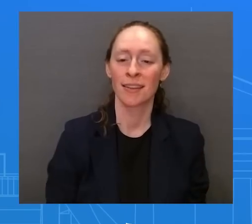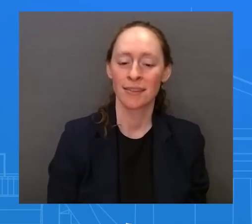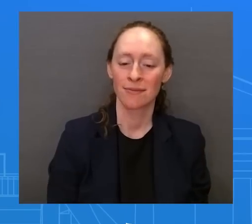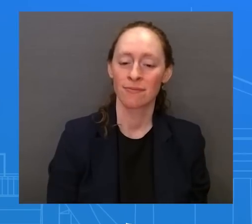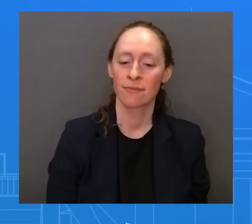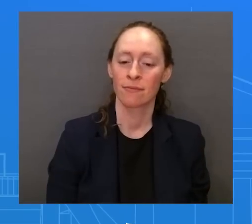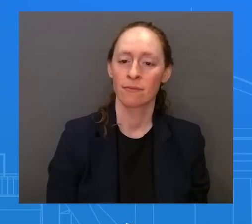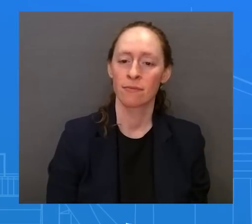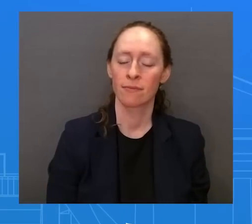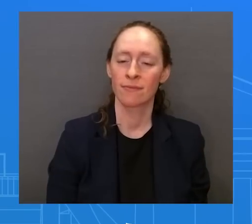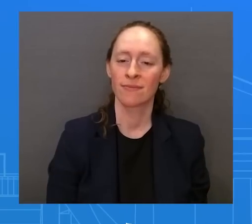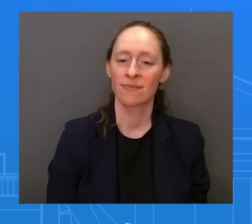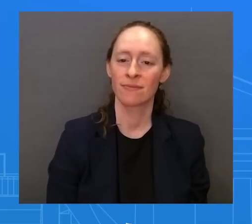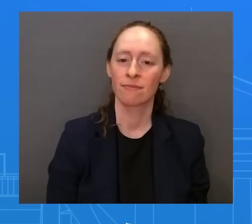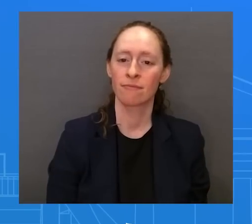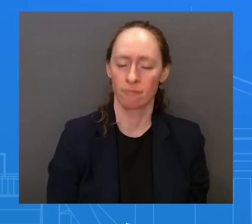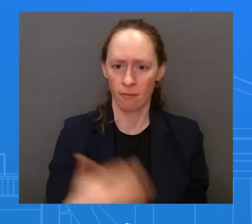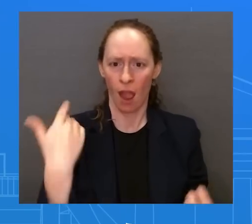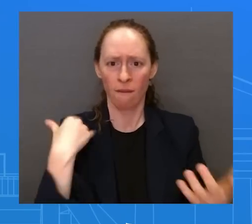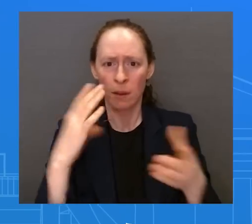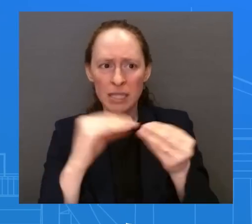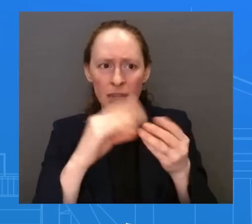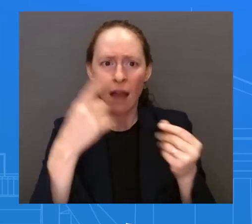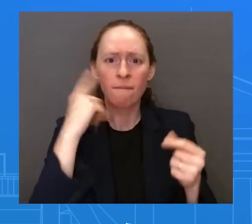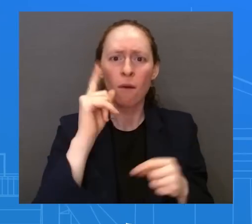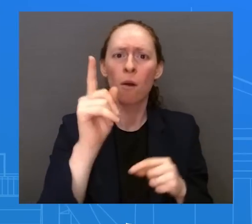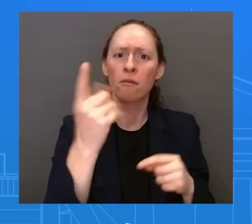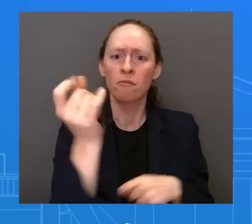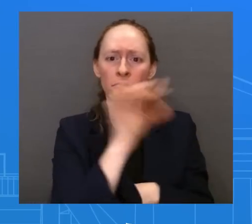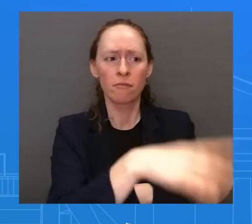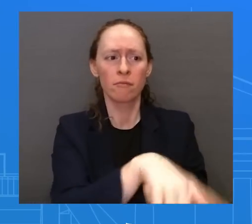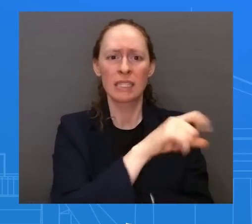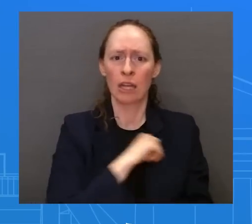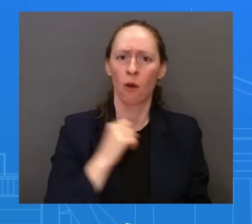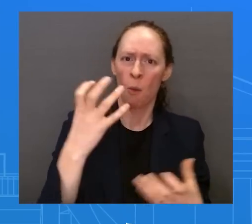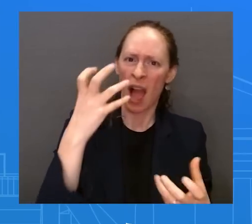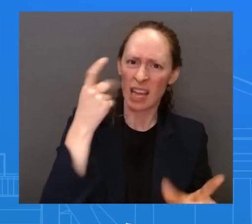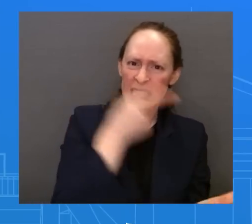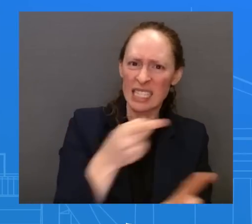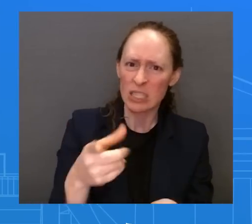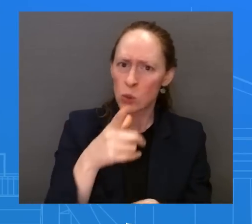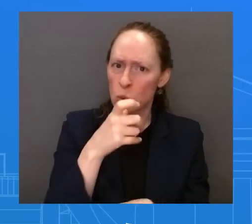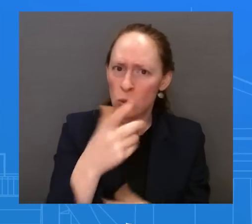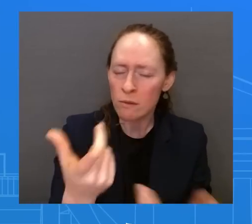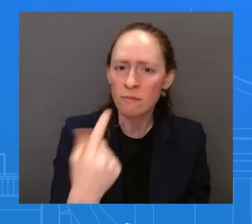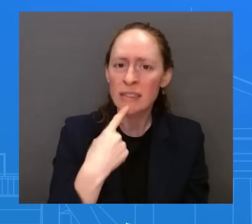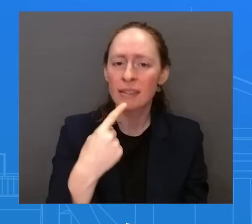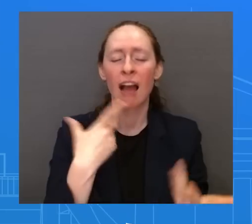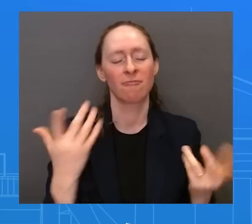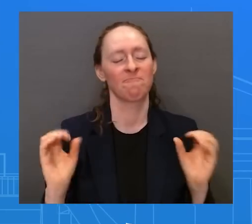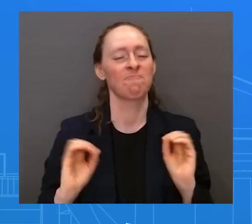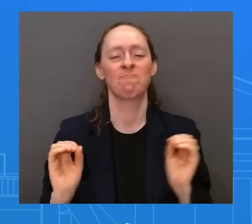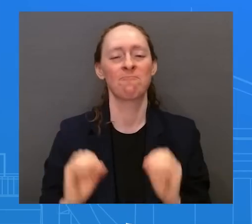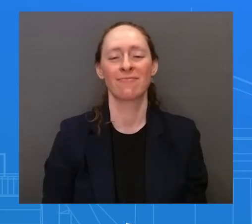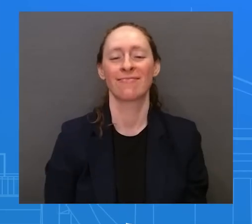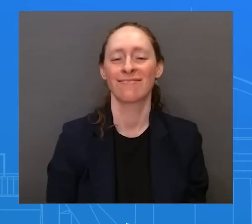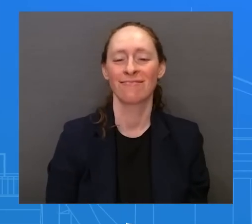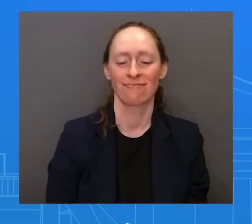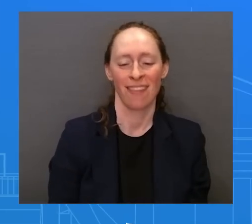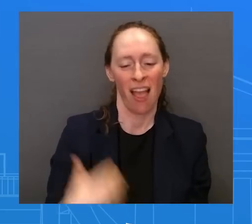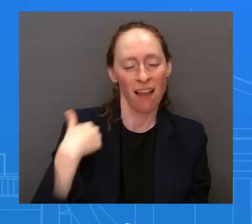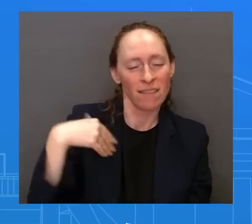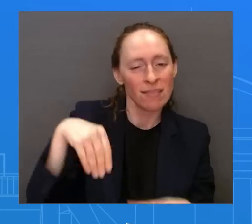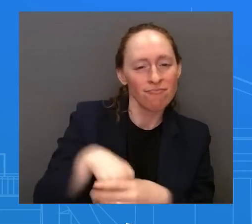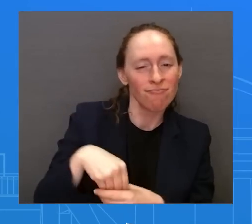candidate I don't have I don't have a message we are going to follow the process that we always do when we uh when we nominate critical